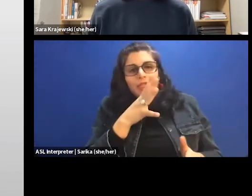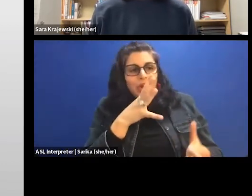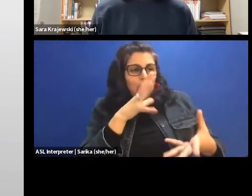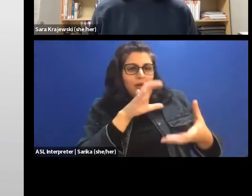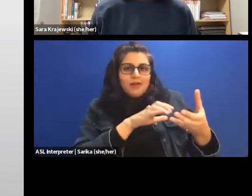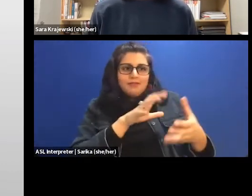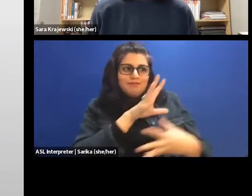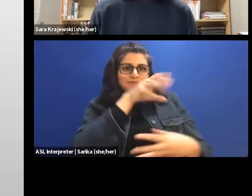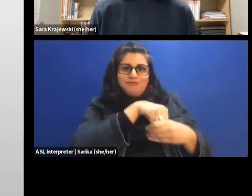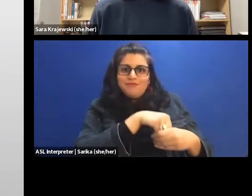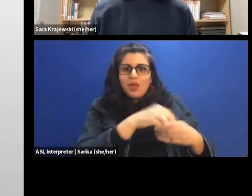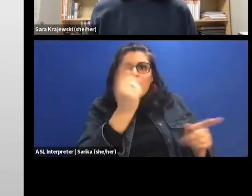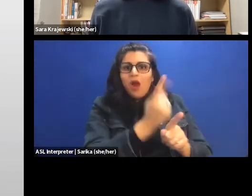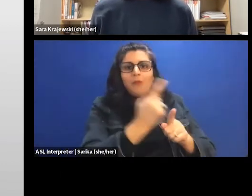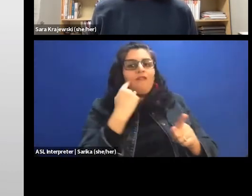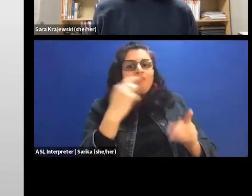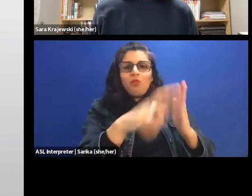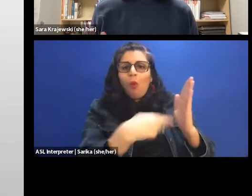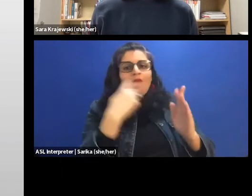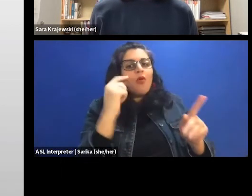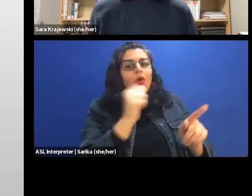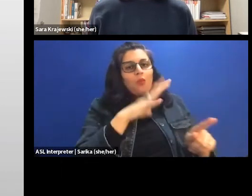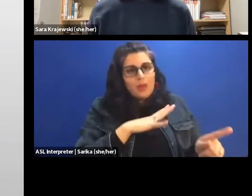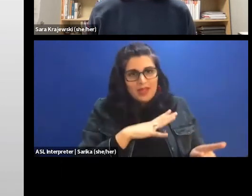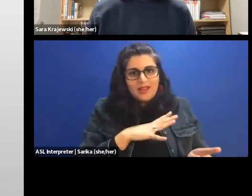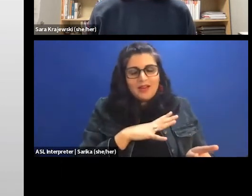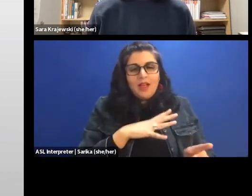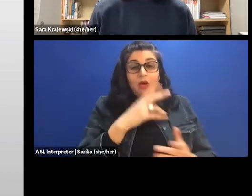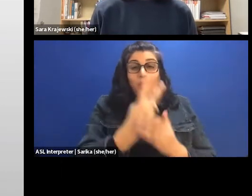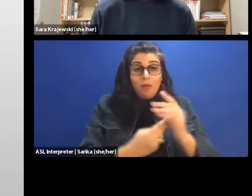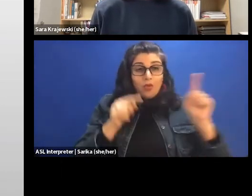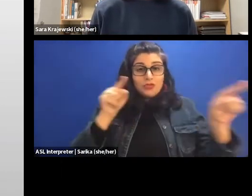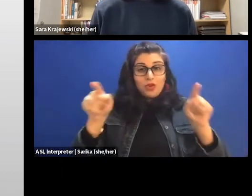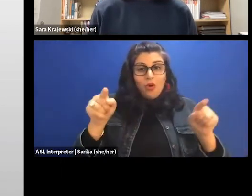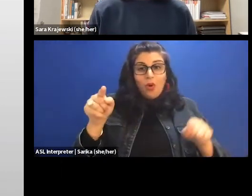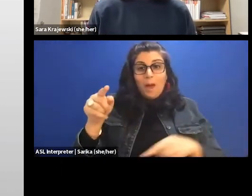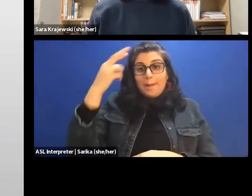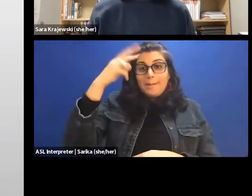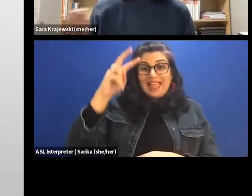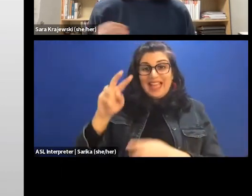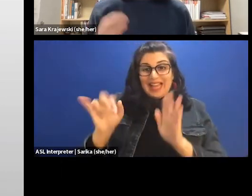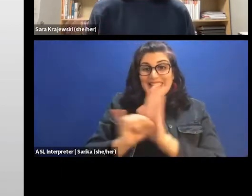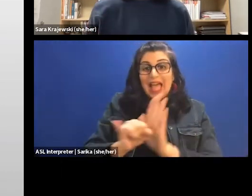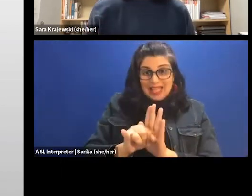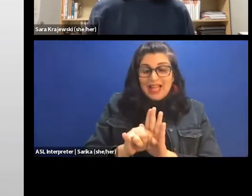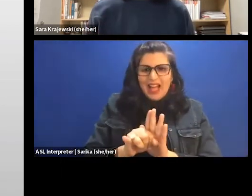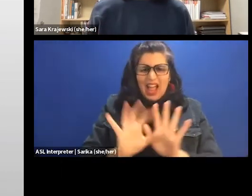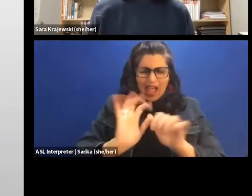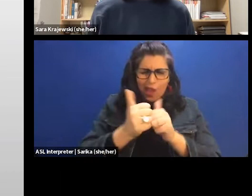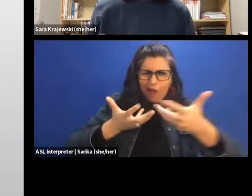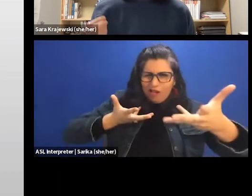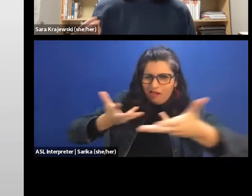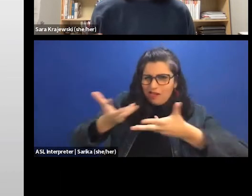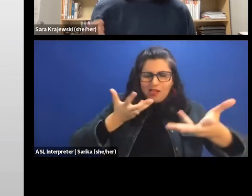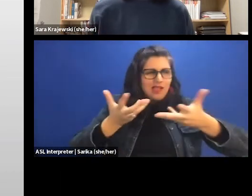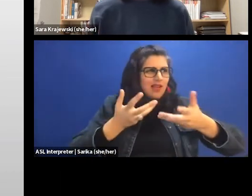for women. Both works draw upon the ideas of Mexicanidad in the way that they communicate the